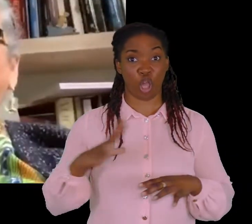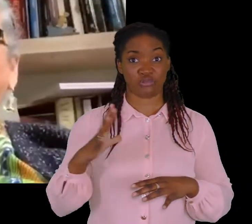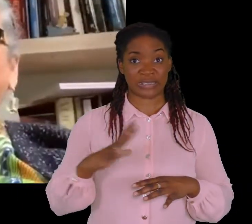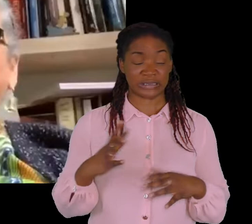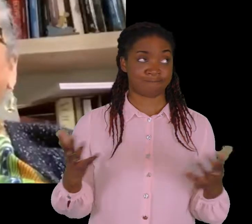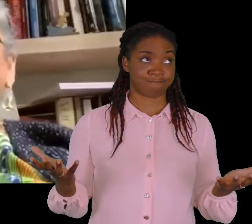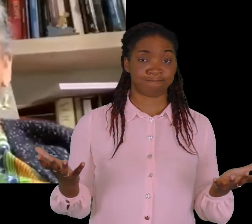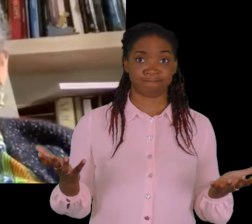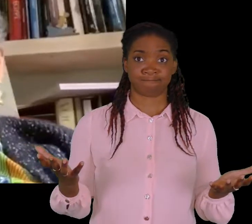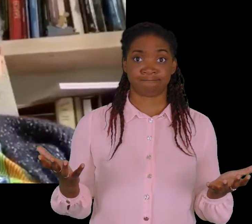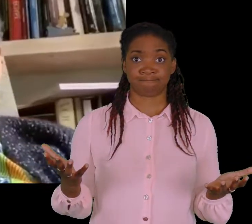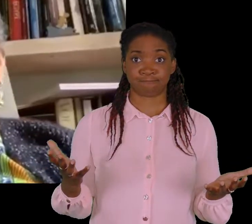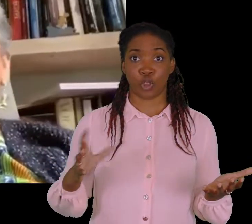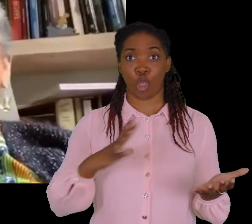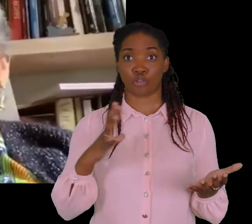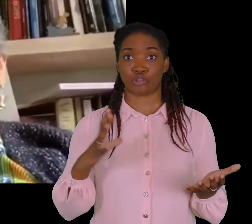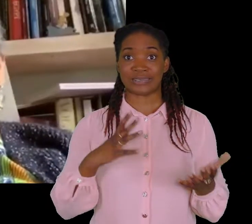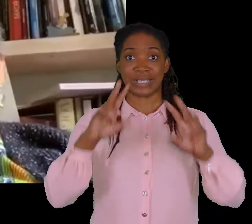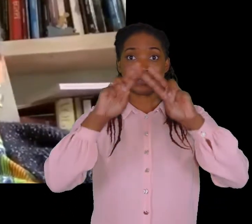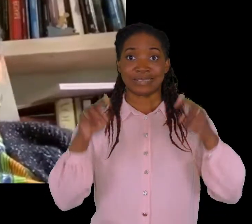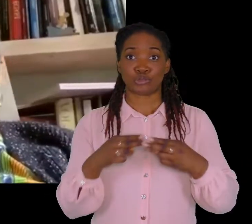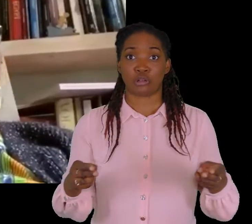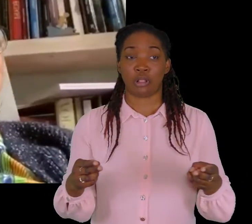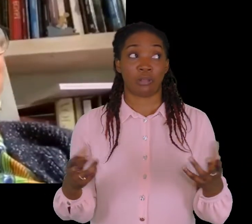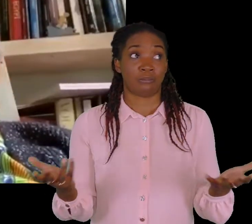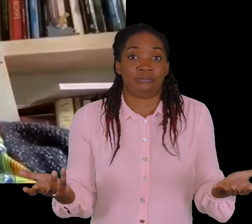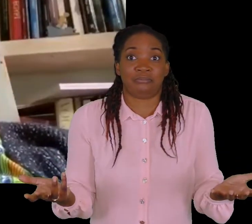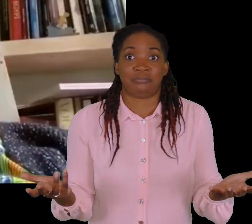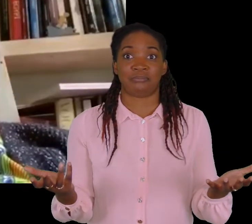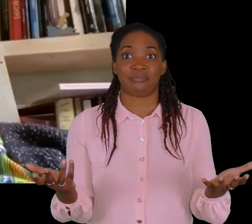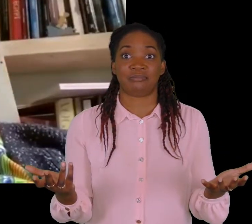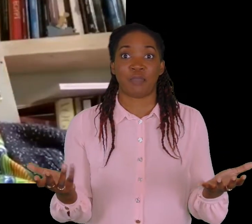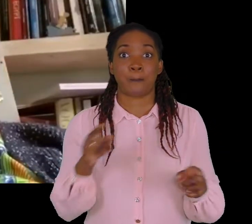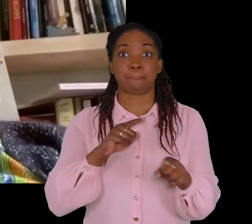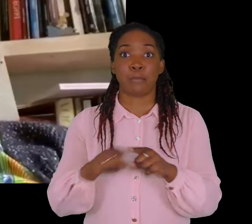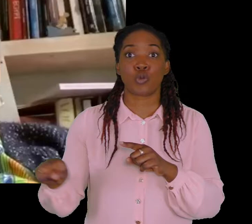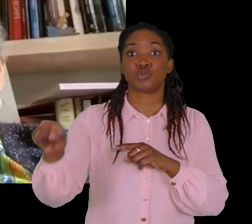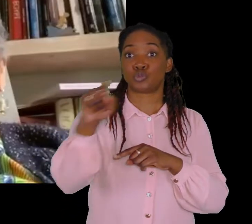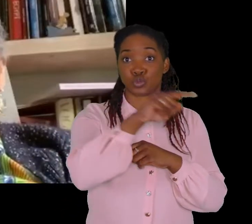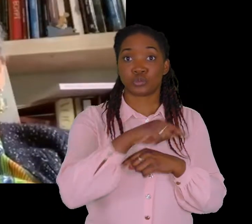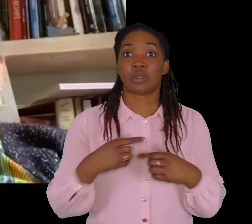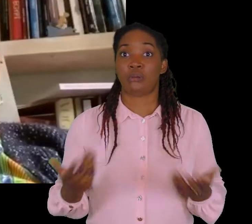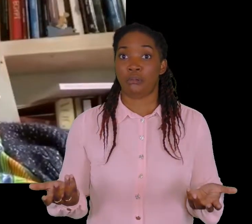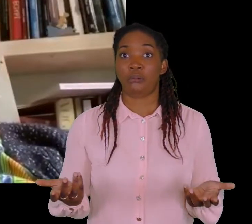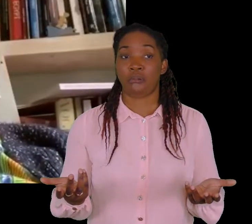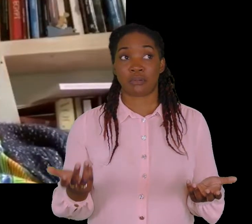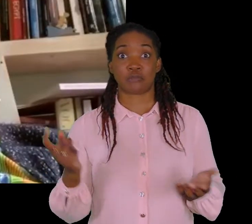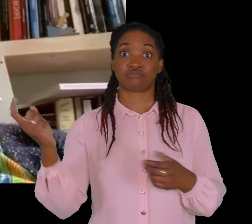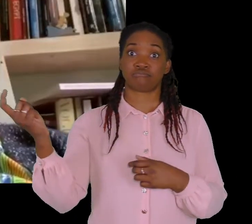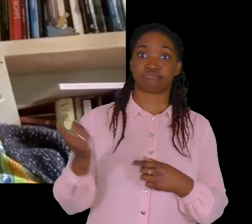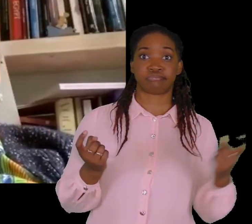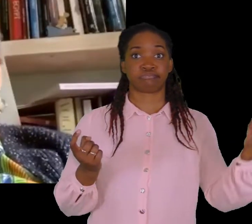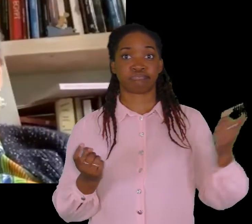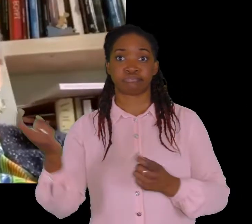international. And most of us came from different places. And even